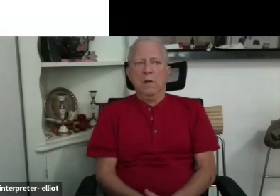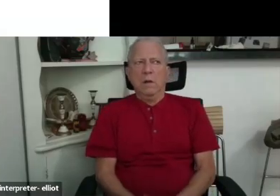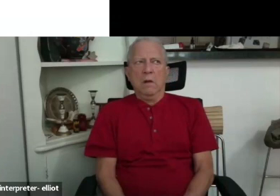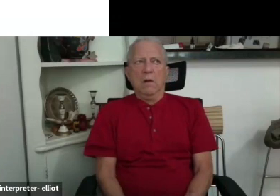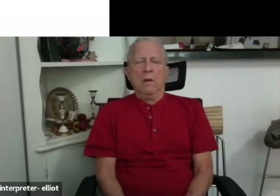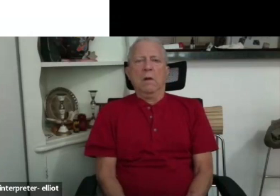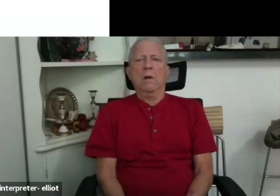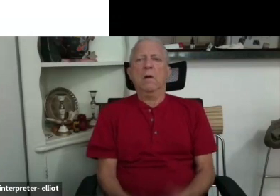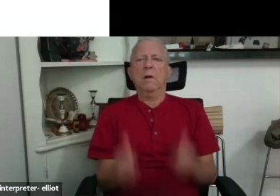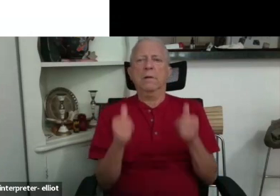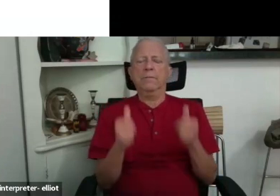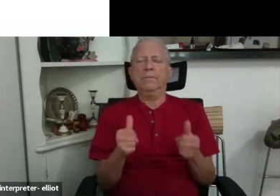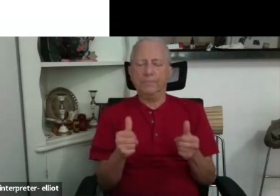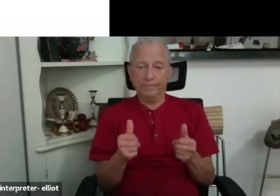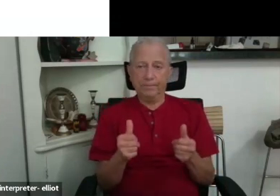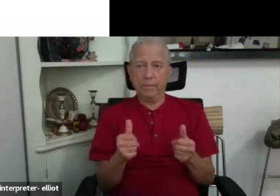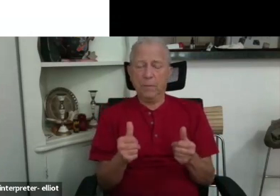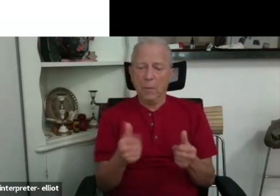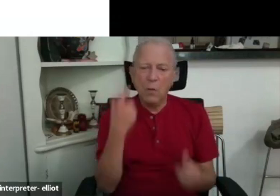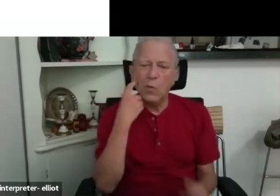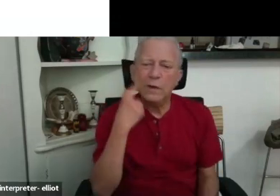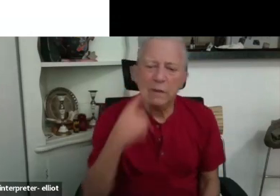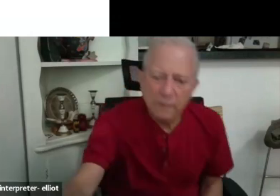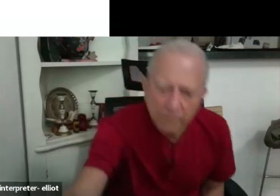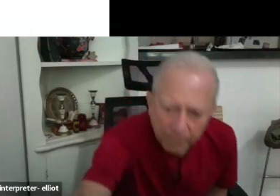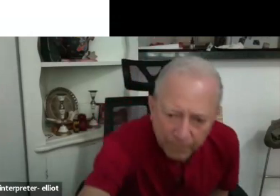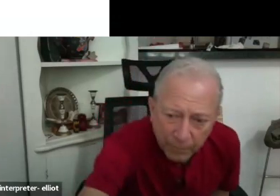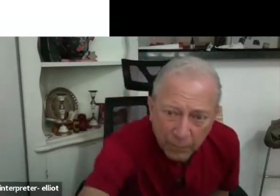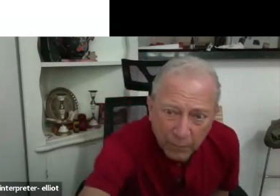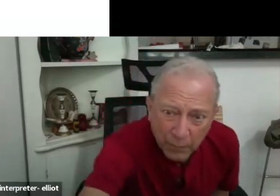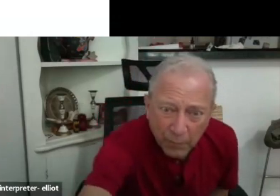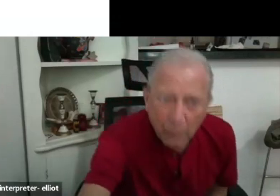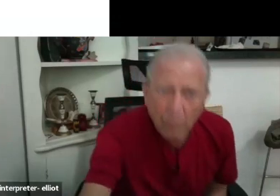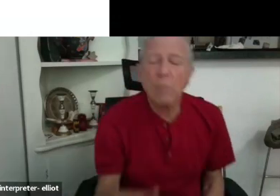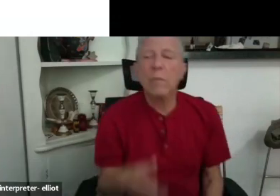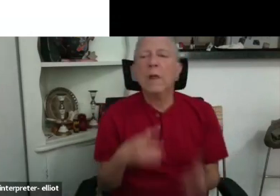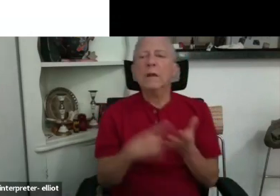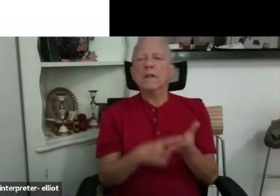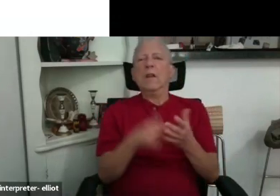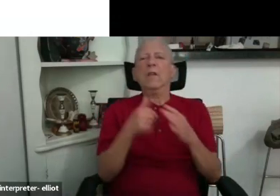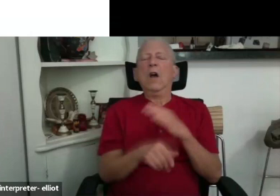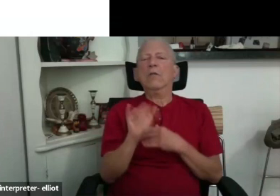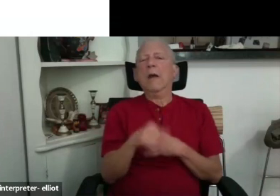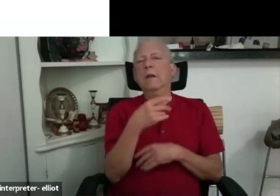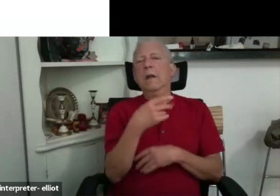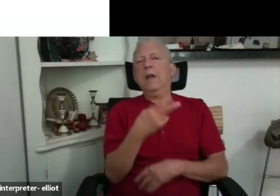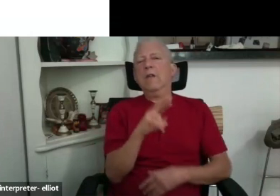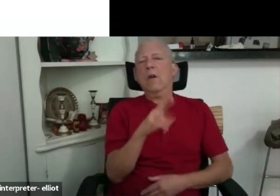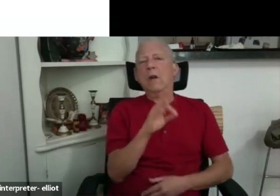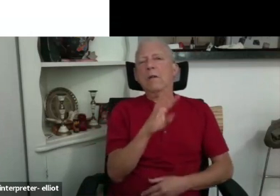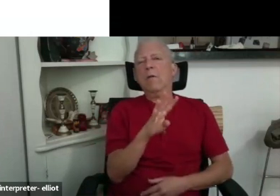Sweet. All right. So as we just discussed, under this regime of HR